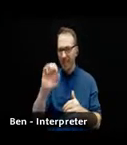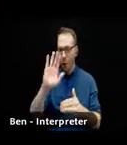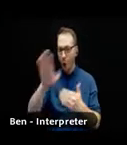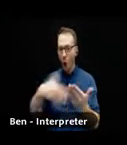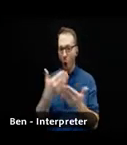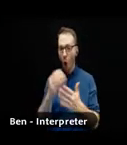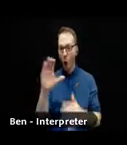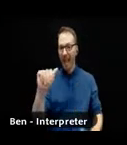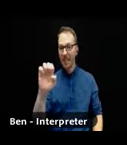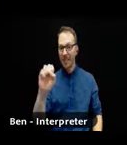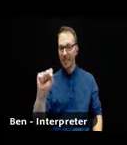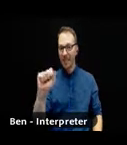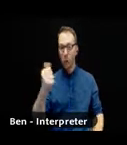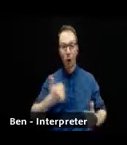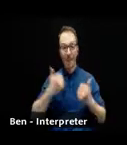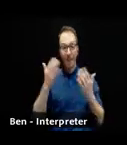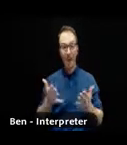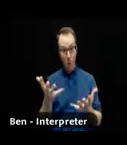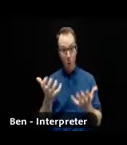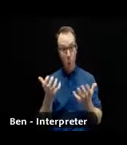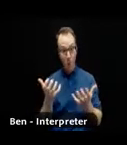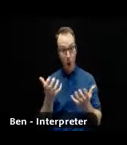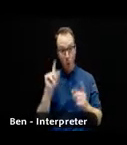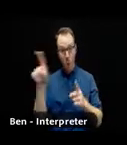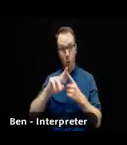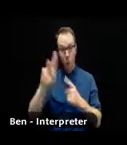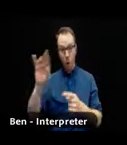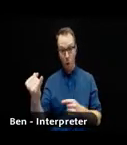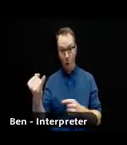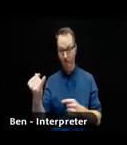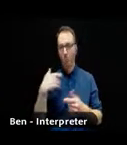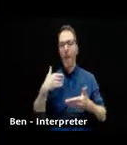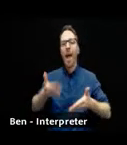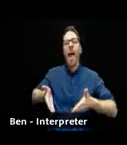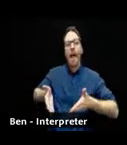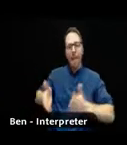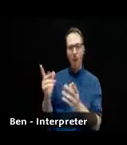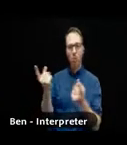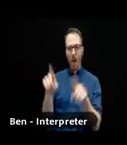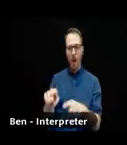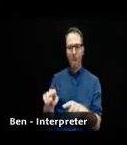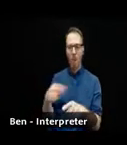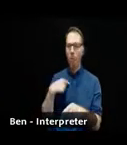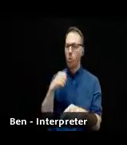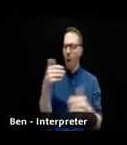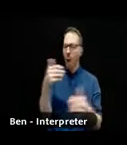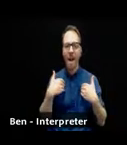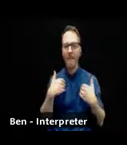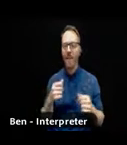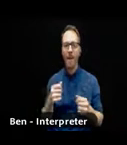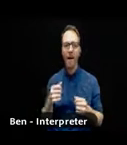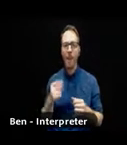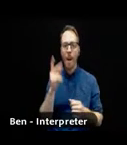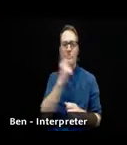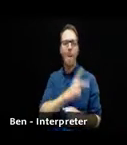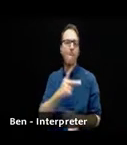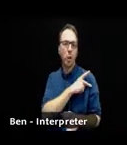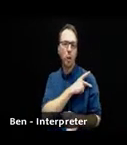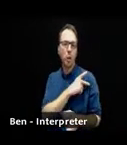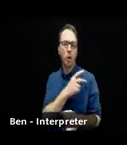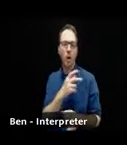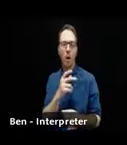cases in which survivors want this case to go to restorative justice, that we allow that to happen, right? That we don't have some sort of personal override